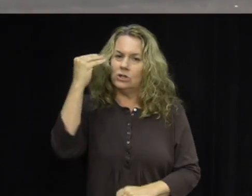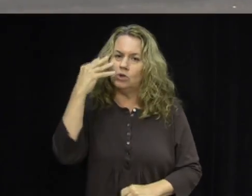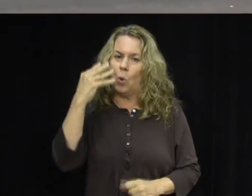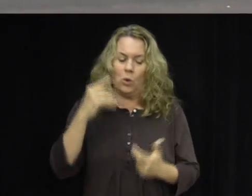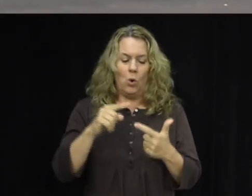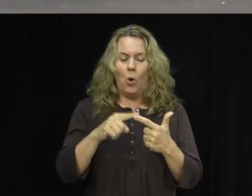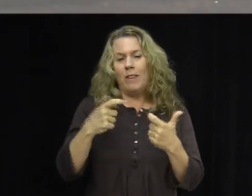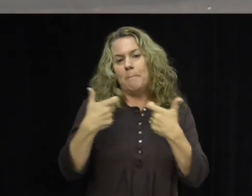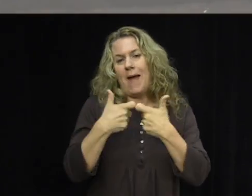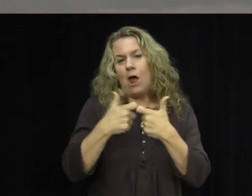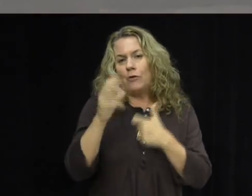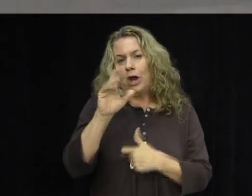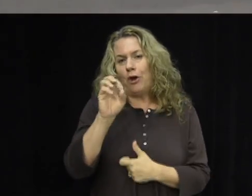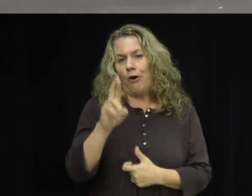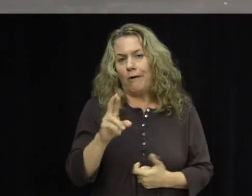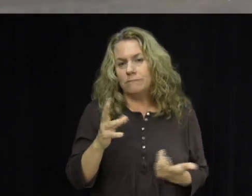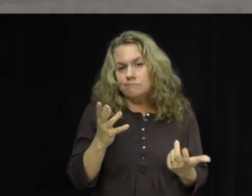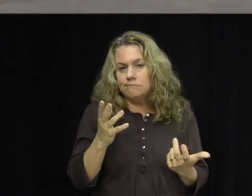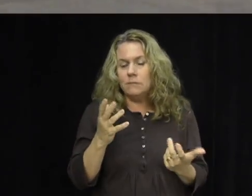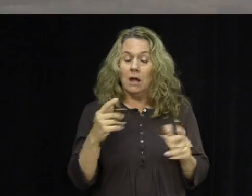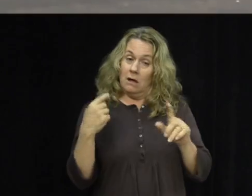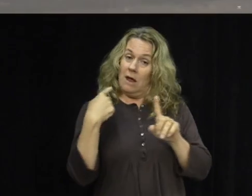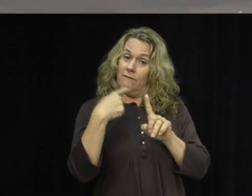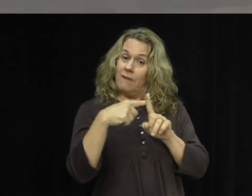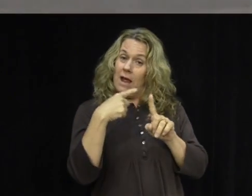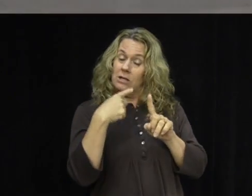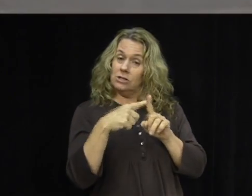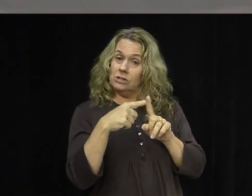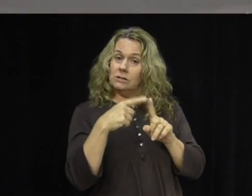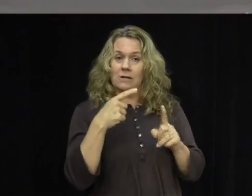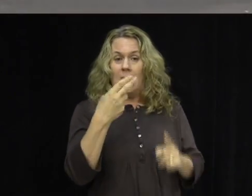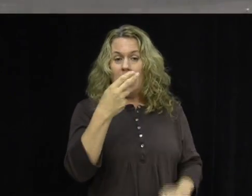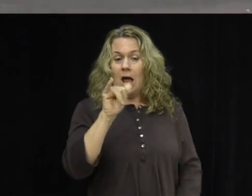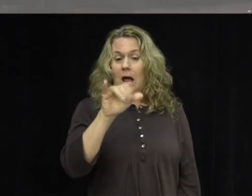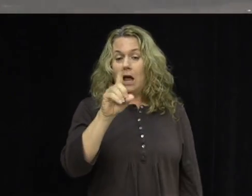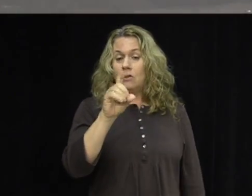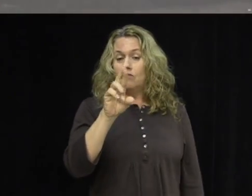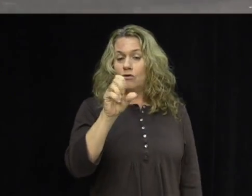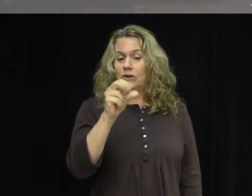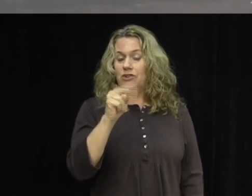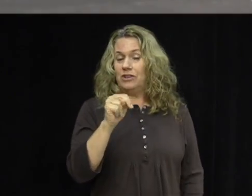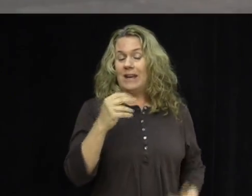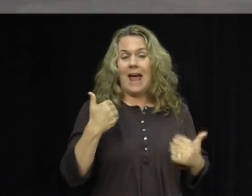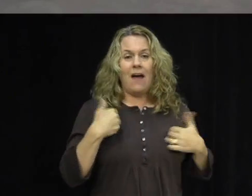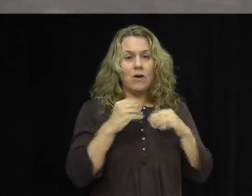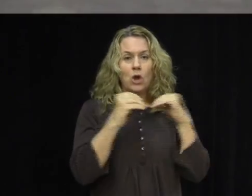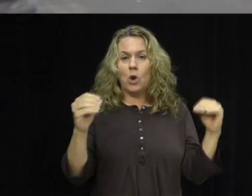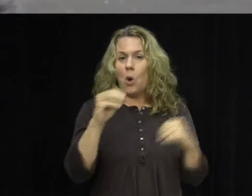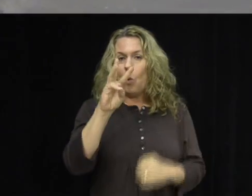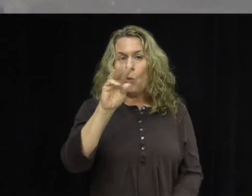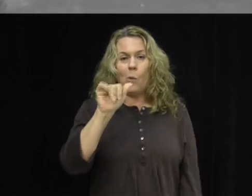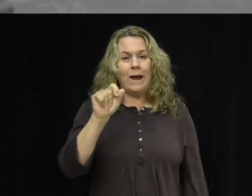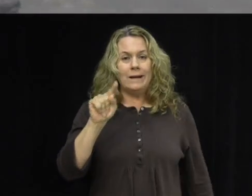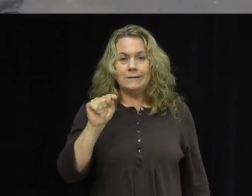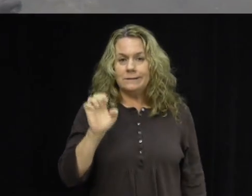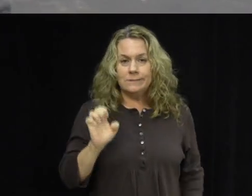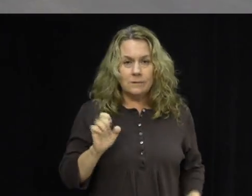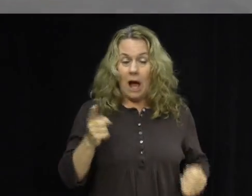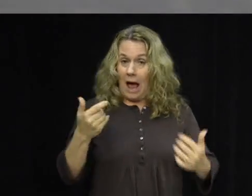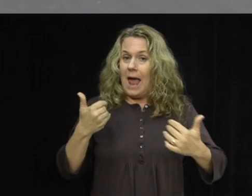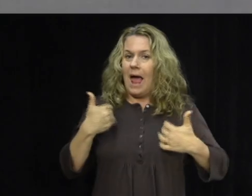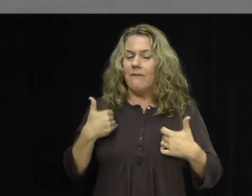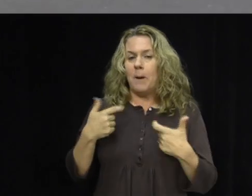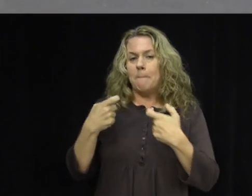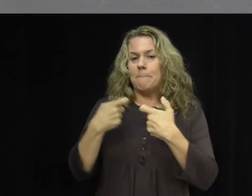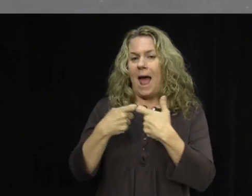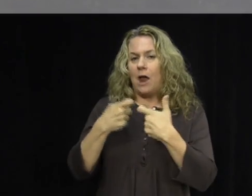solar or a battery-powered car. And the advantage is that it has no waste, so it's good for the environment. I have a battery-operated